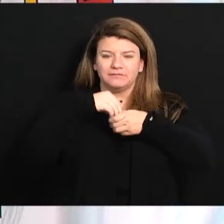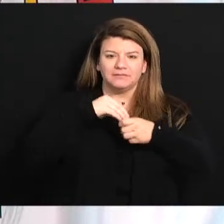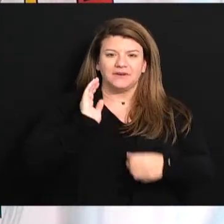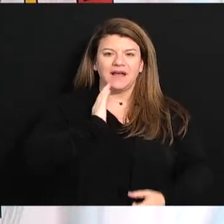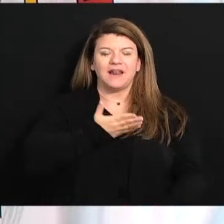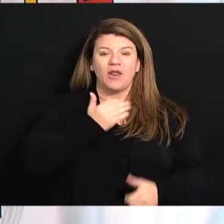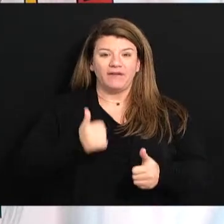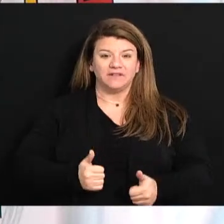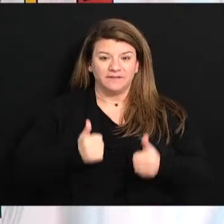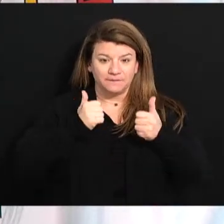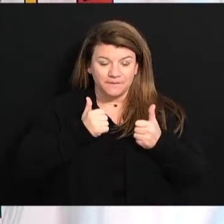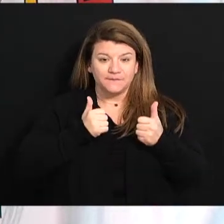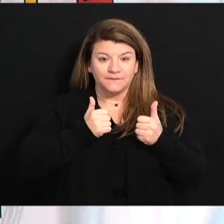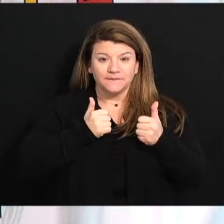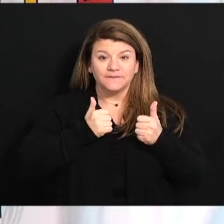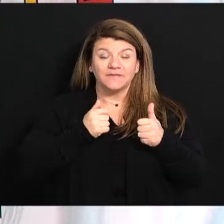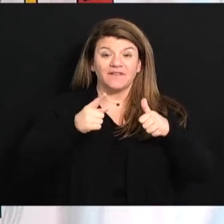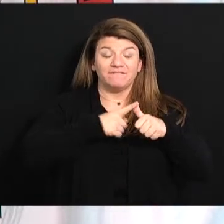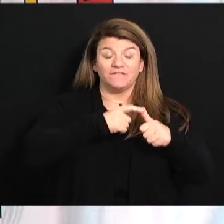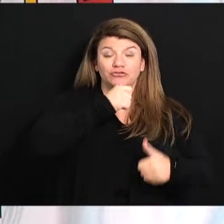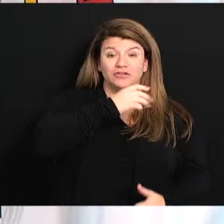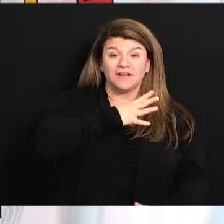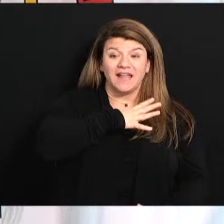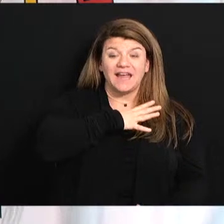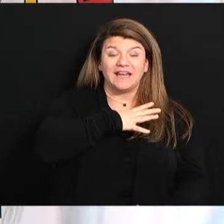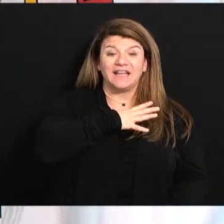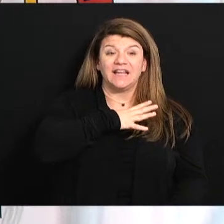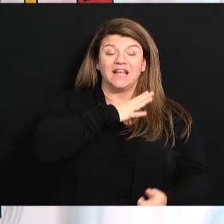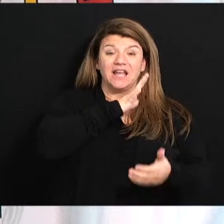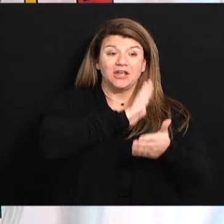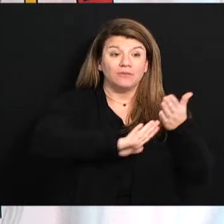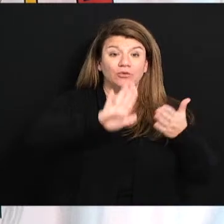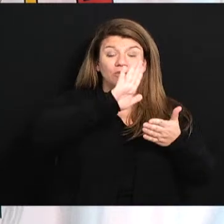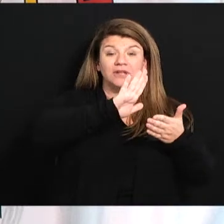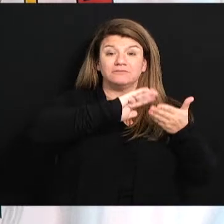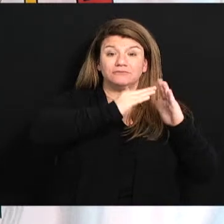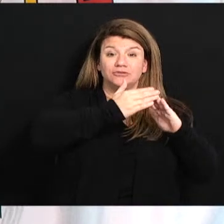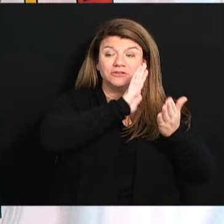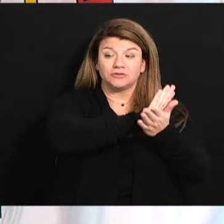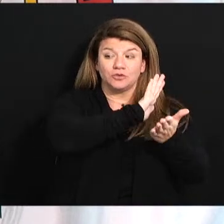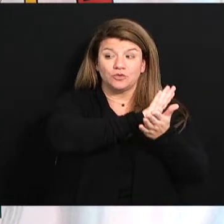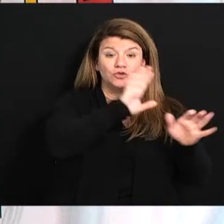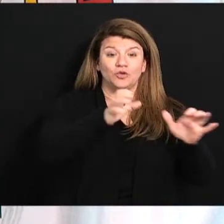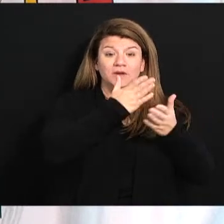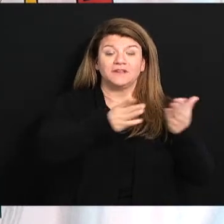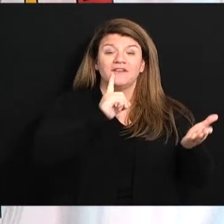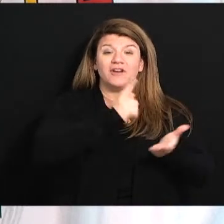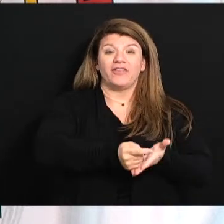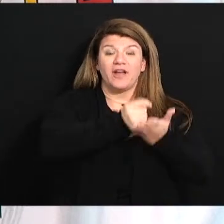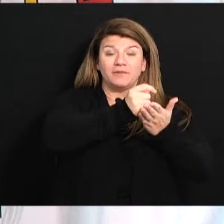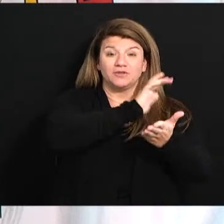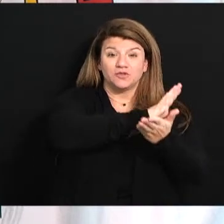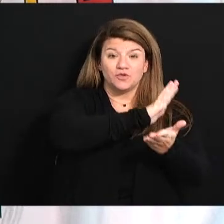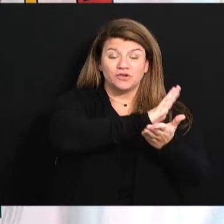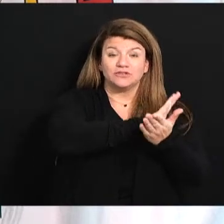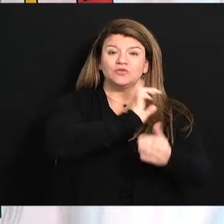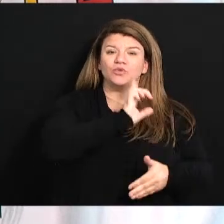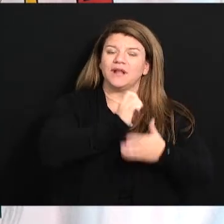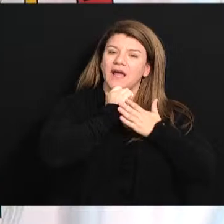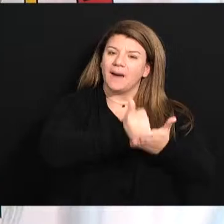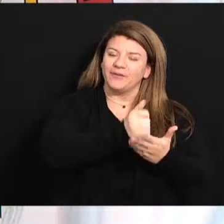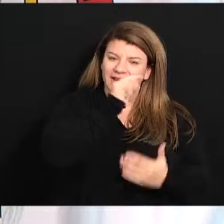everything. The First Lady in communities and schools is doing stuff with therapy dogs at schools, that'll really, really help our